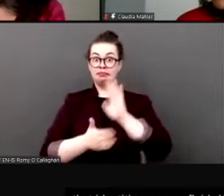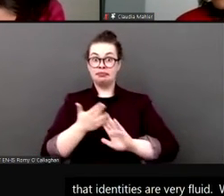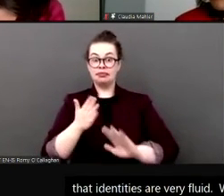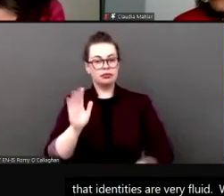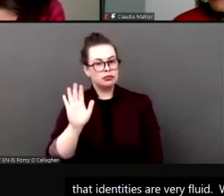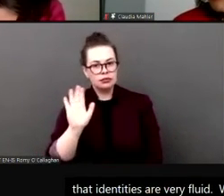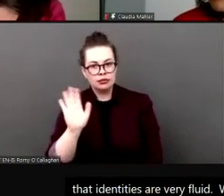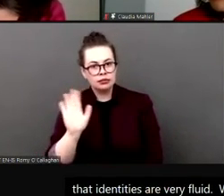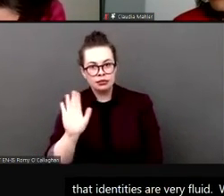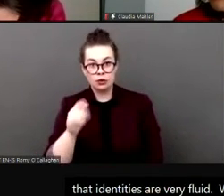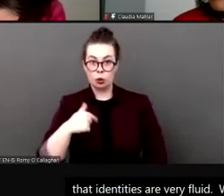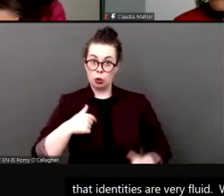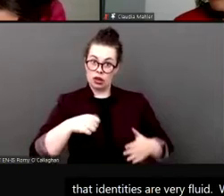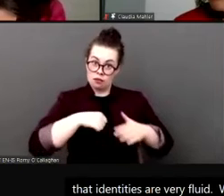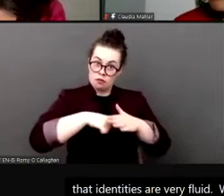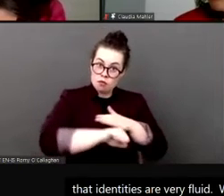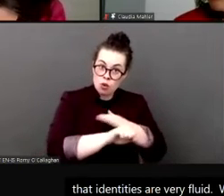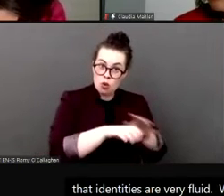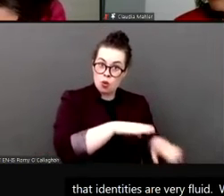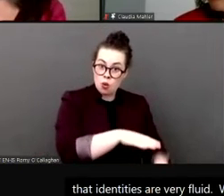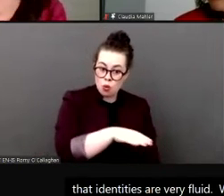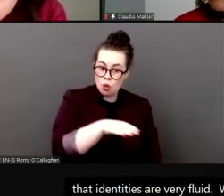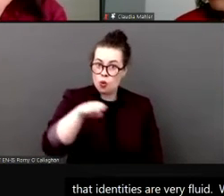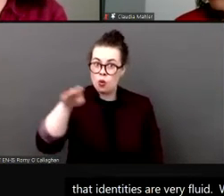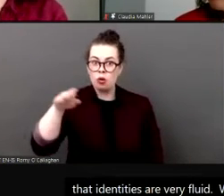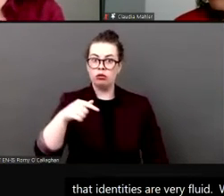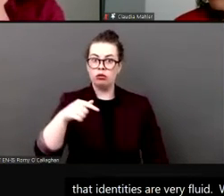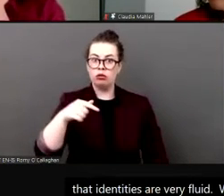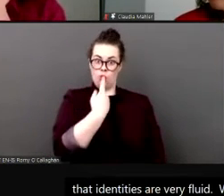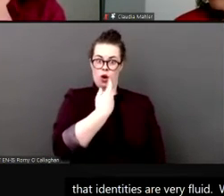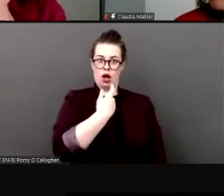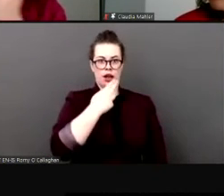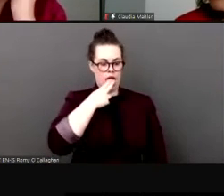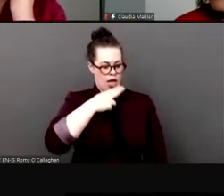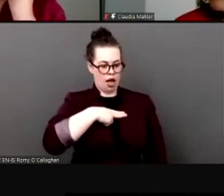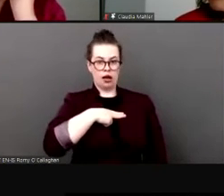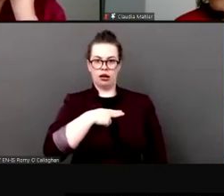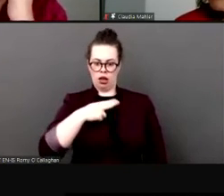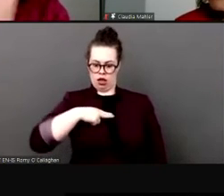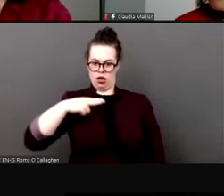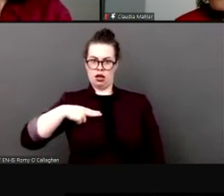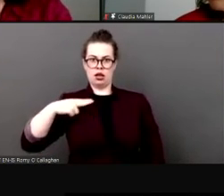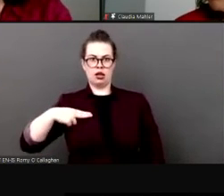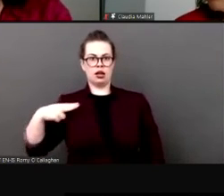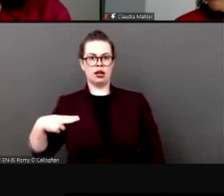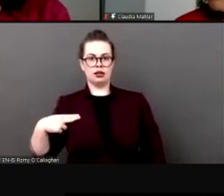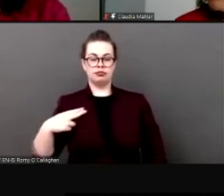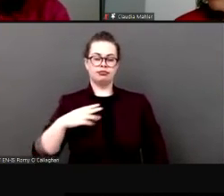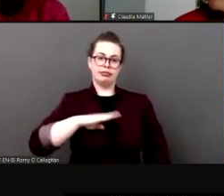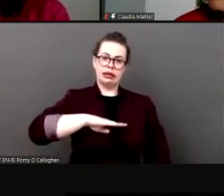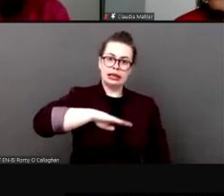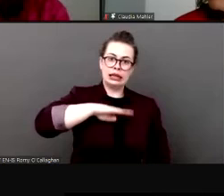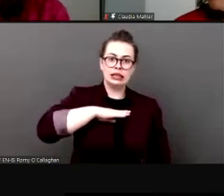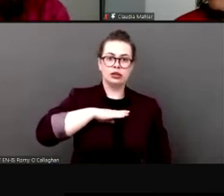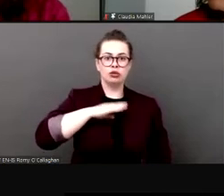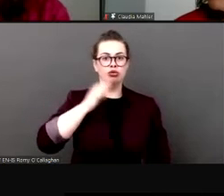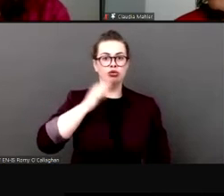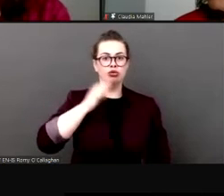label. It also is an occasion to ask deeper and more probing questions. For